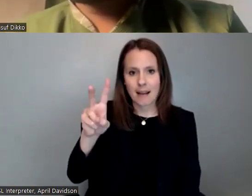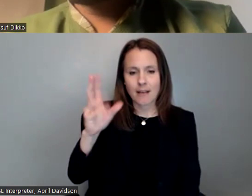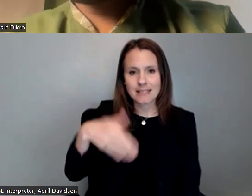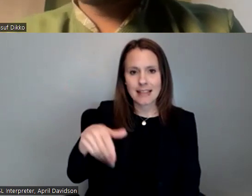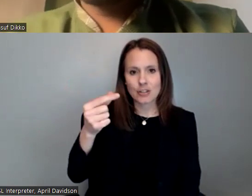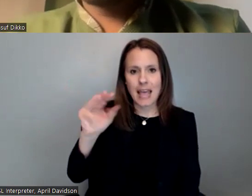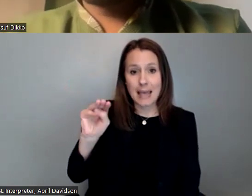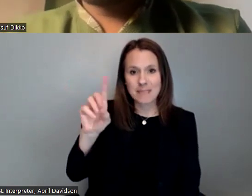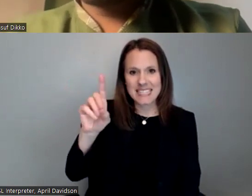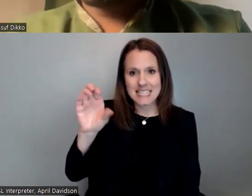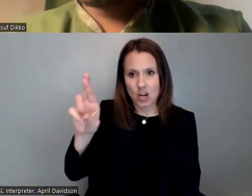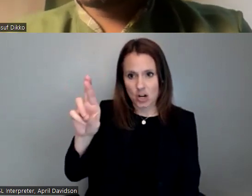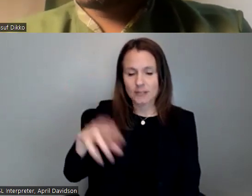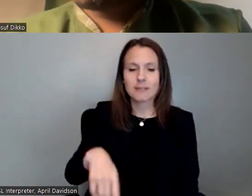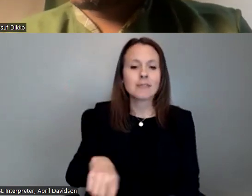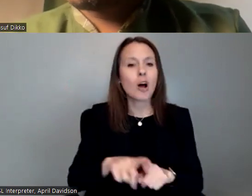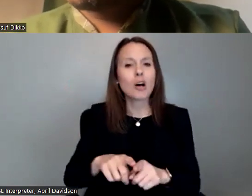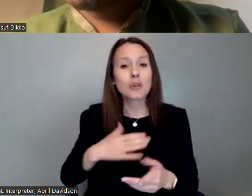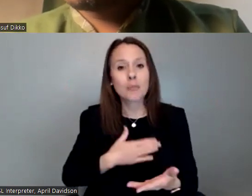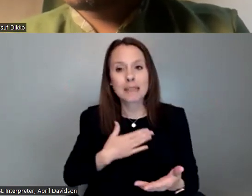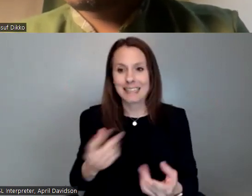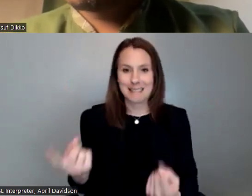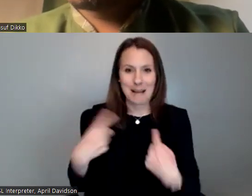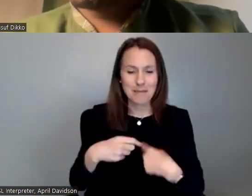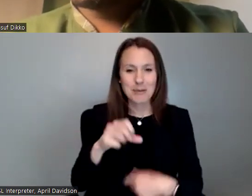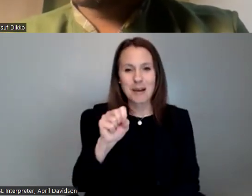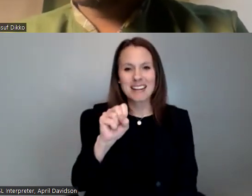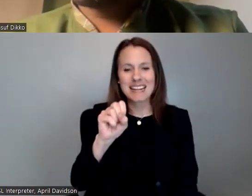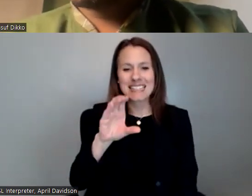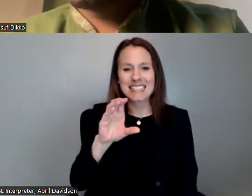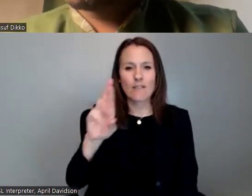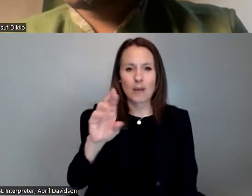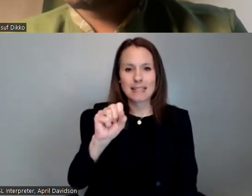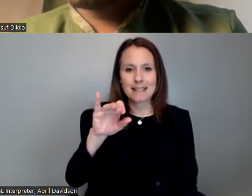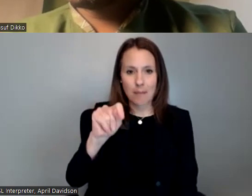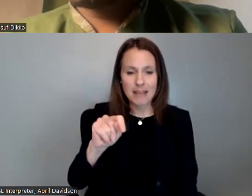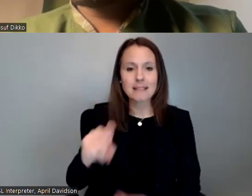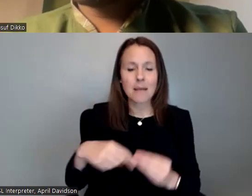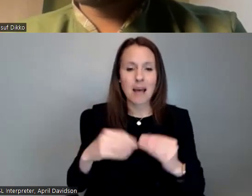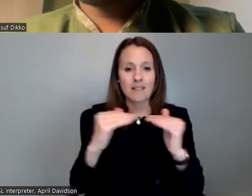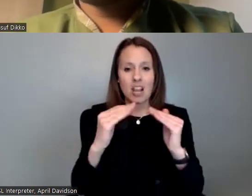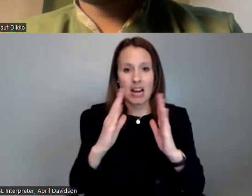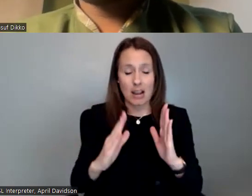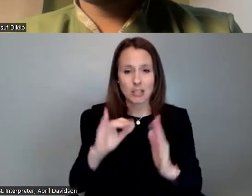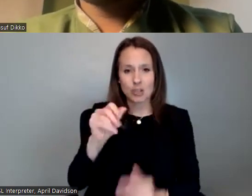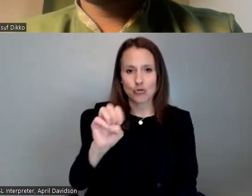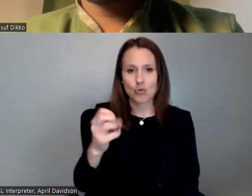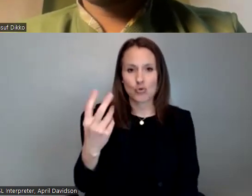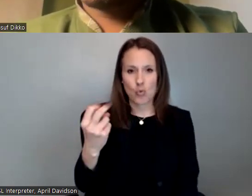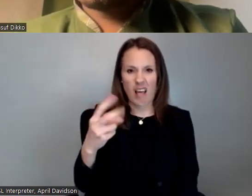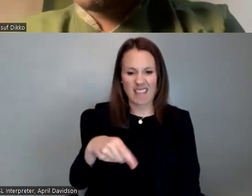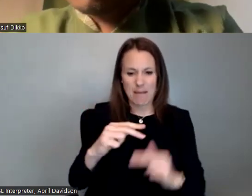www.michigan.gov/MDCR. Also, we would like to invite you to our Civil Rights Summit on Fair Housing, scheduled for June 12th at the Icon in